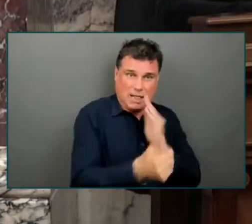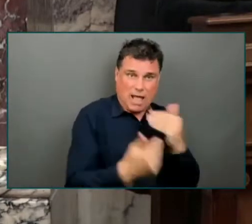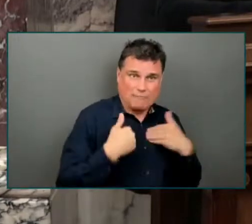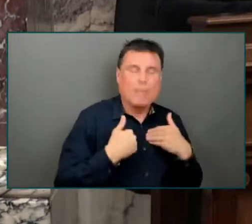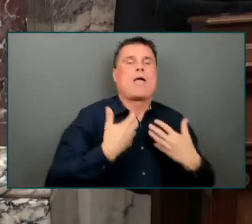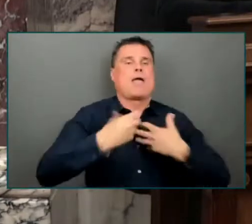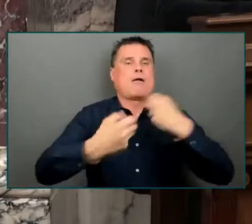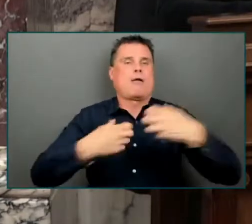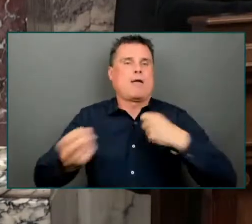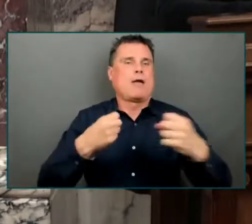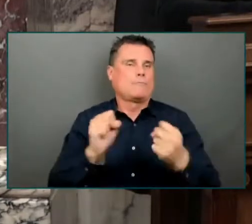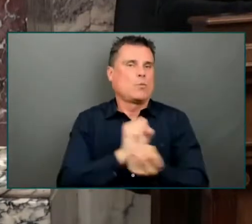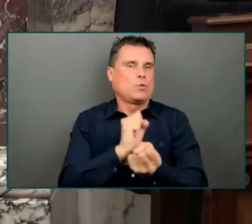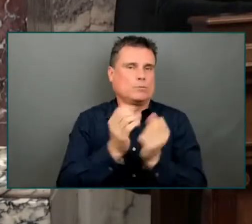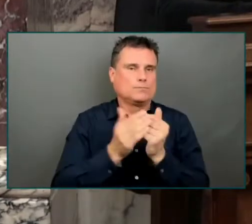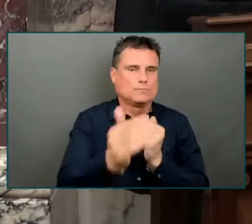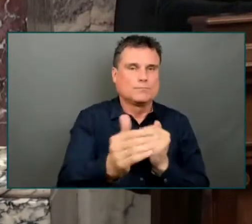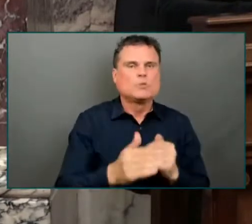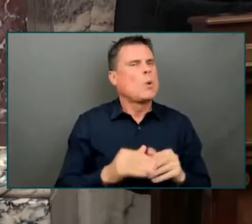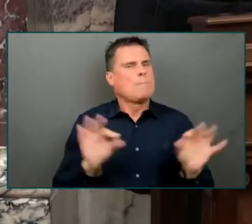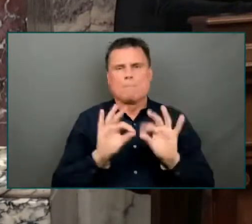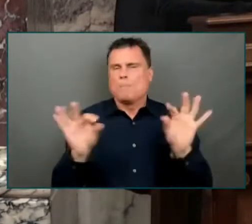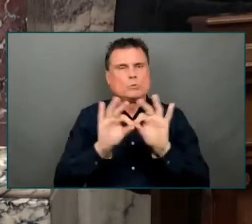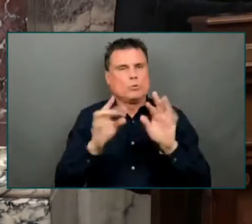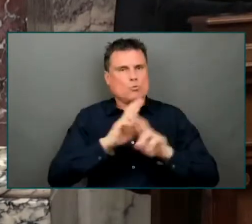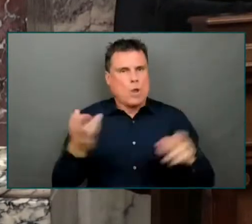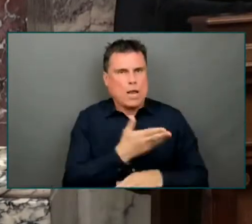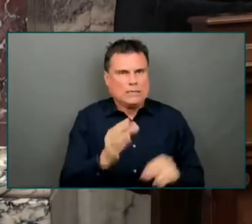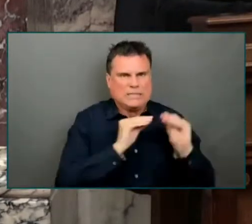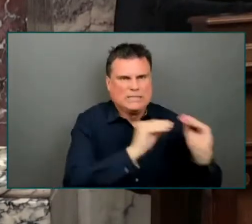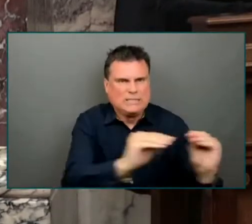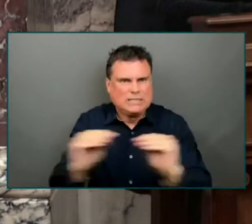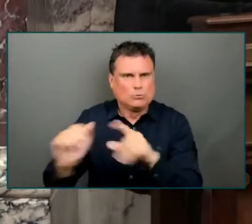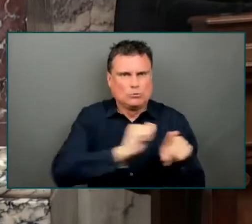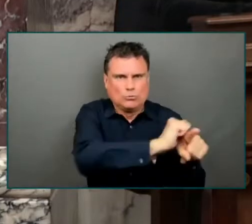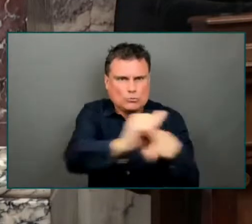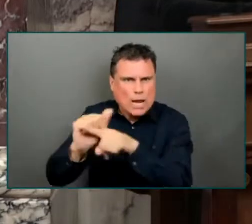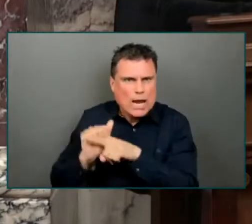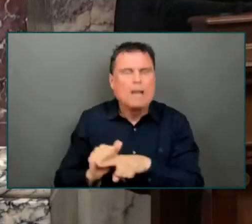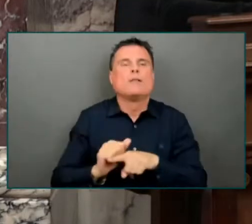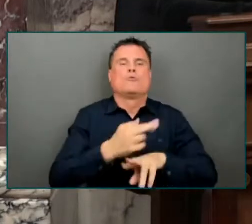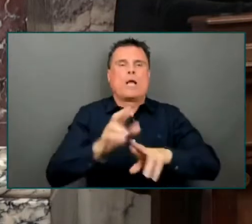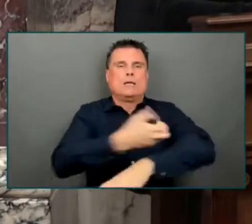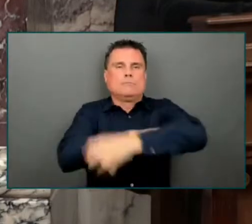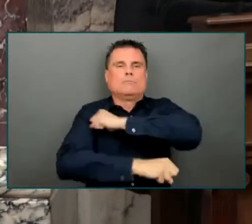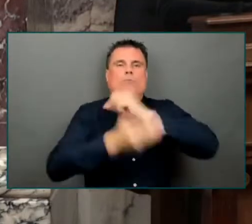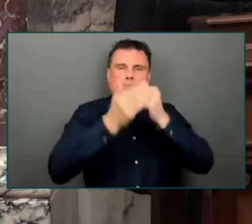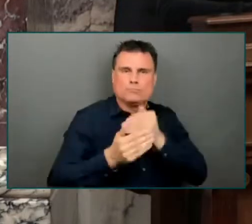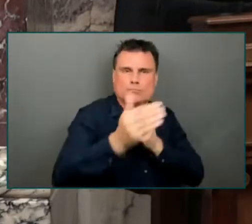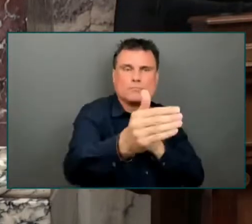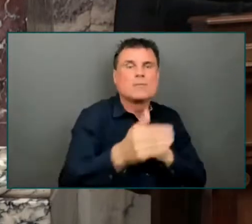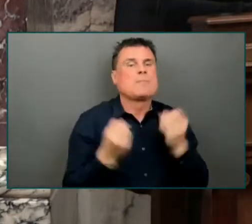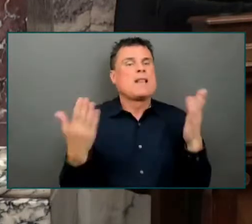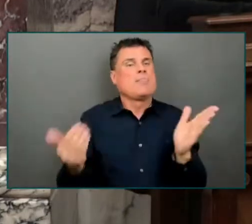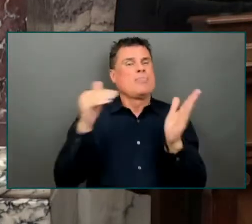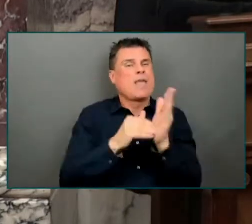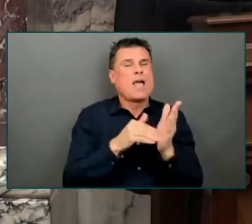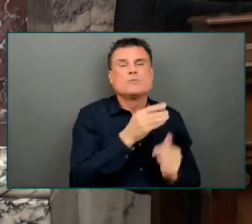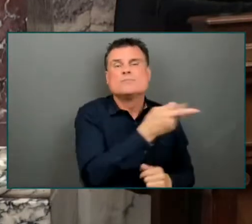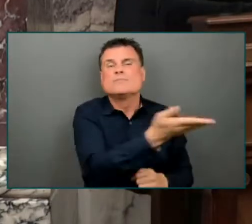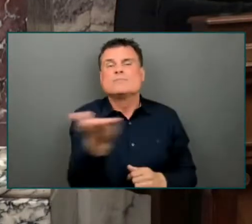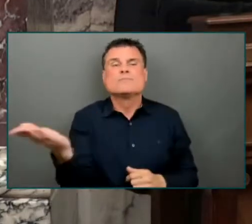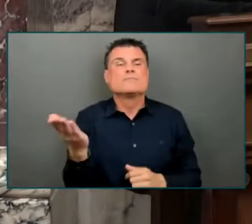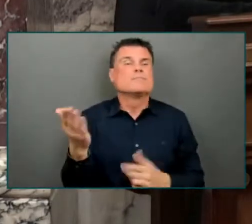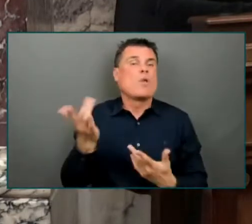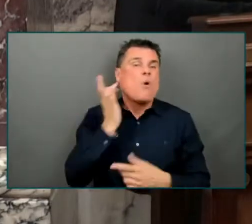recovery. I think of the thousands of hospitality and tourism workers who are supporting the vaccine rollout. Team BC needs